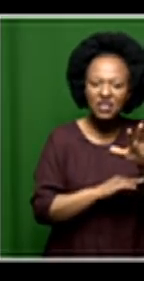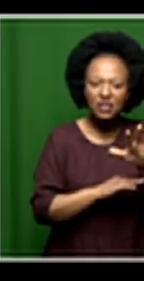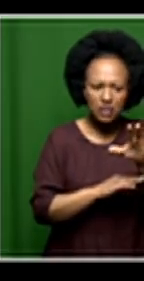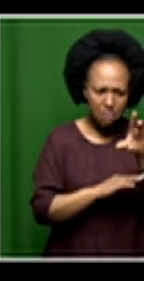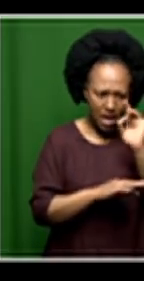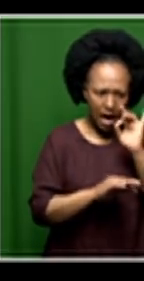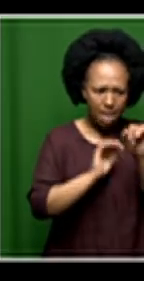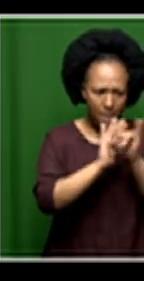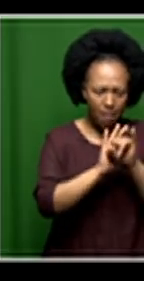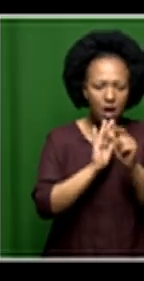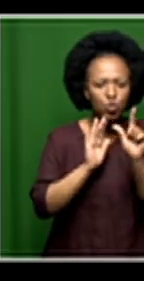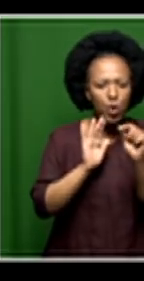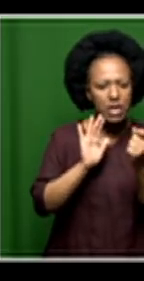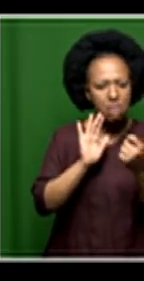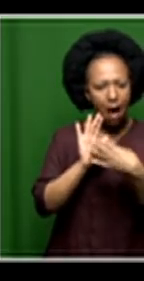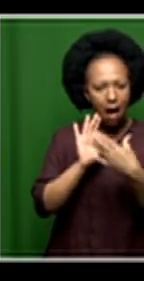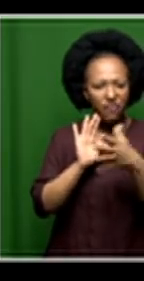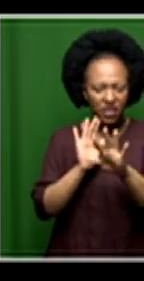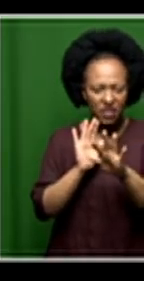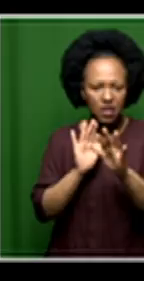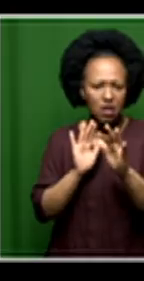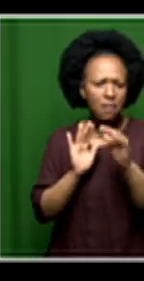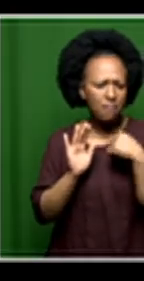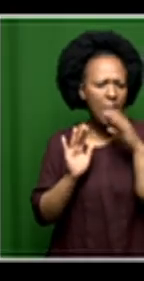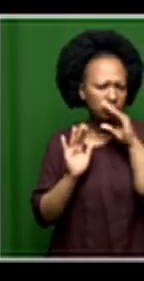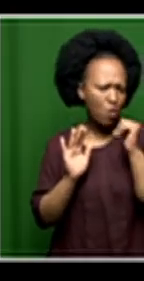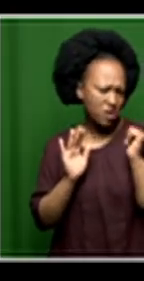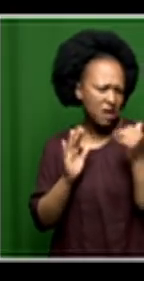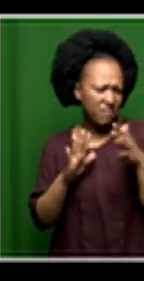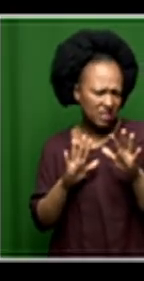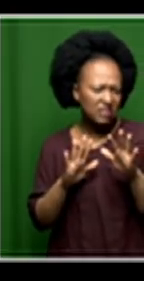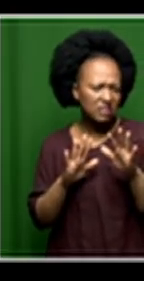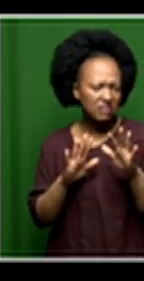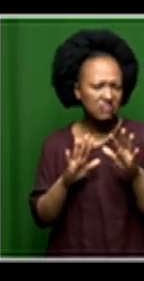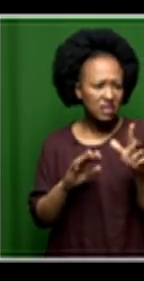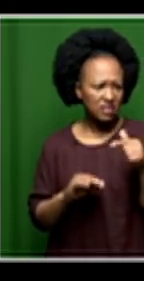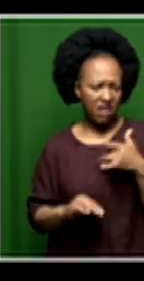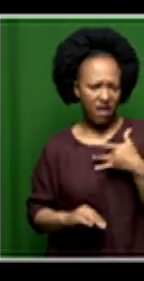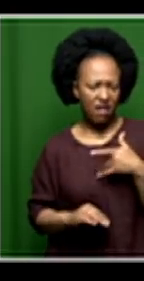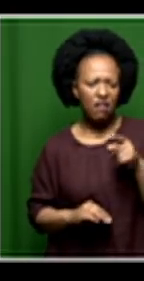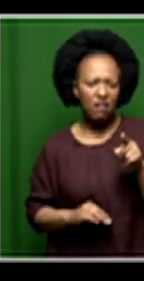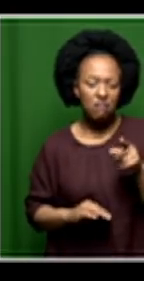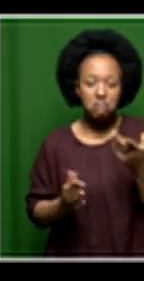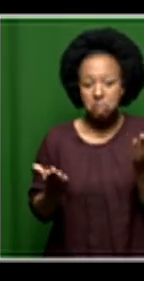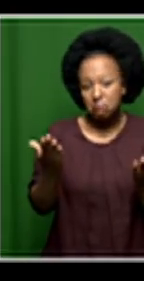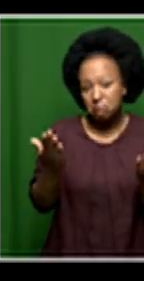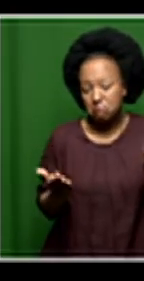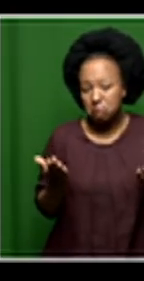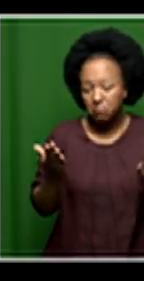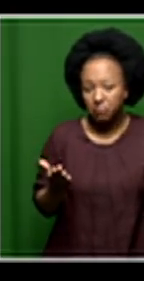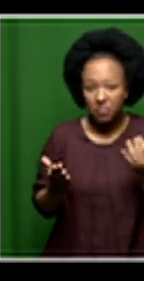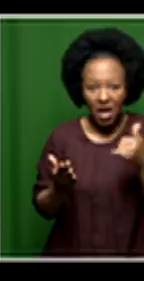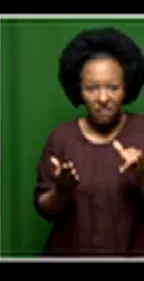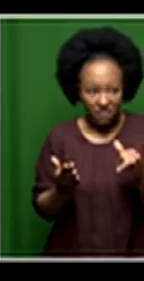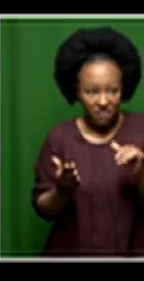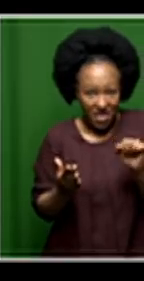up on, and she tweeted that. But basically, I spoke to her yesterday, and yeah, she feels that, you know, perhaps if this